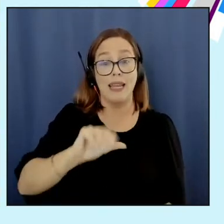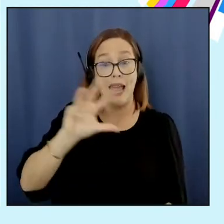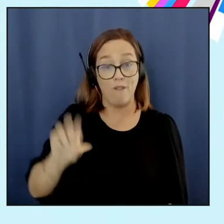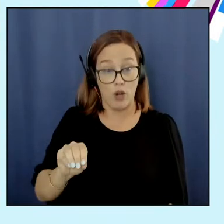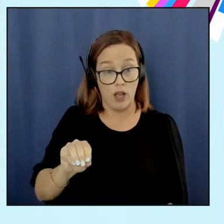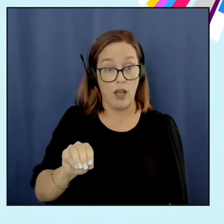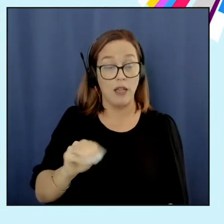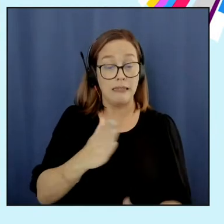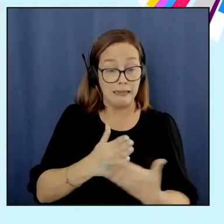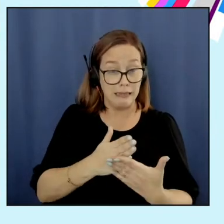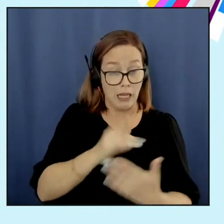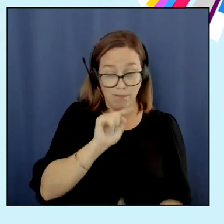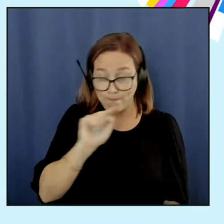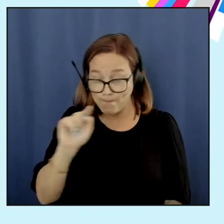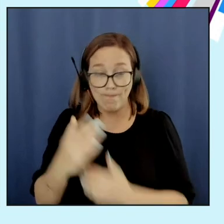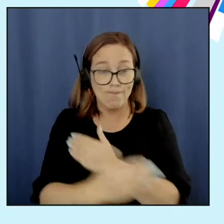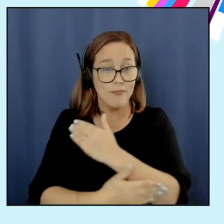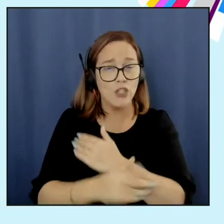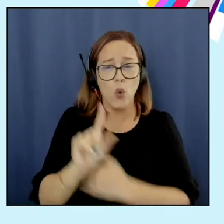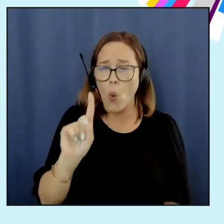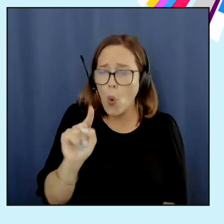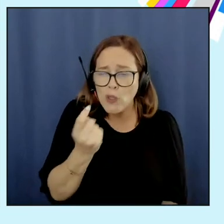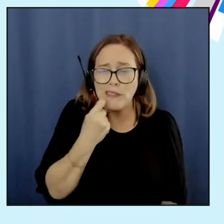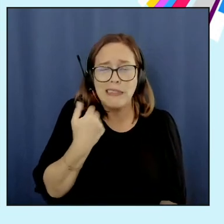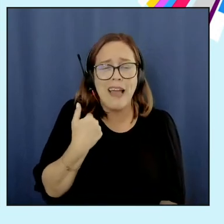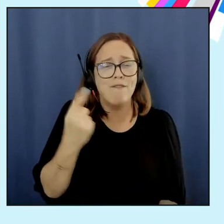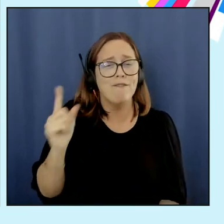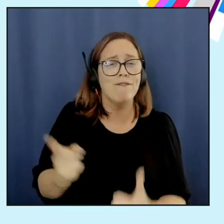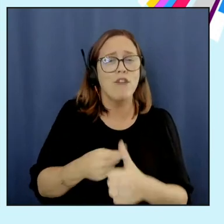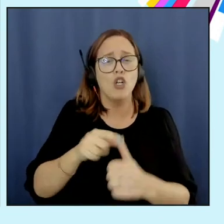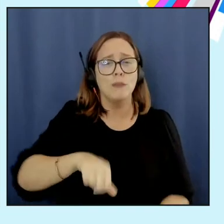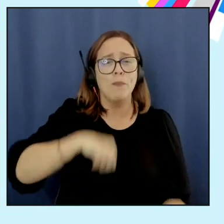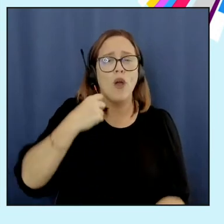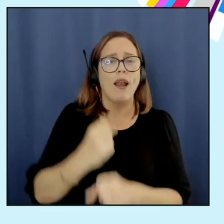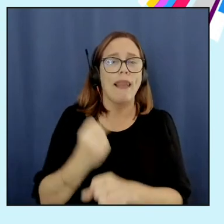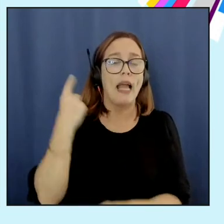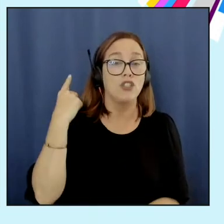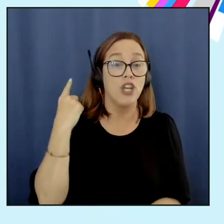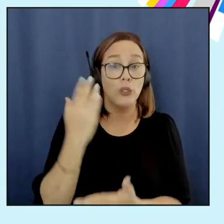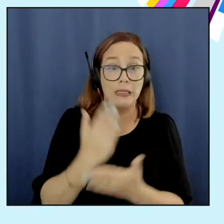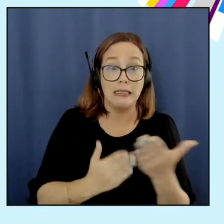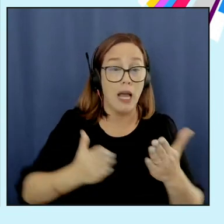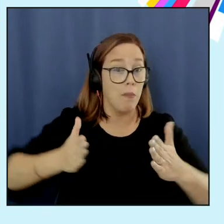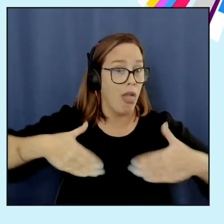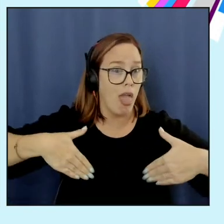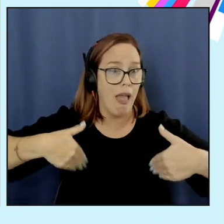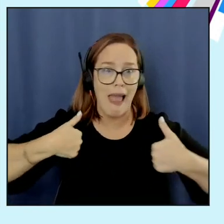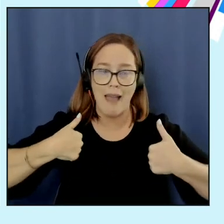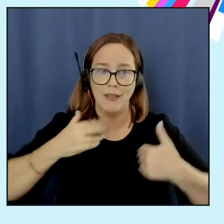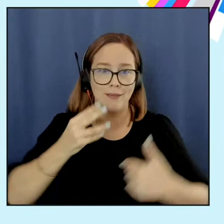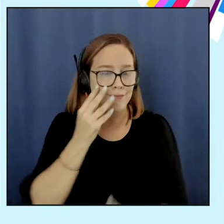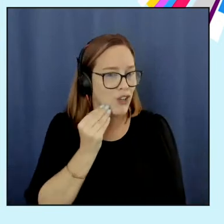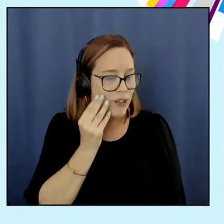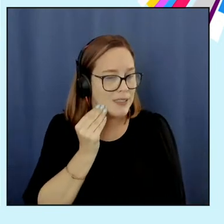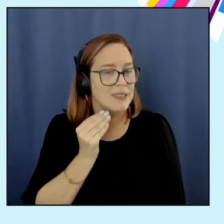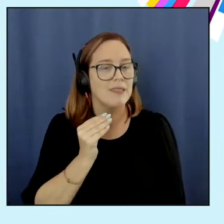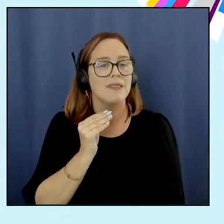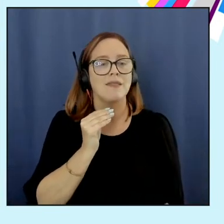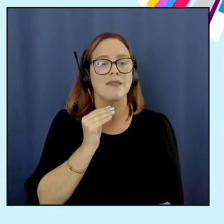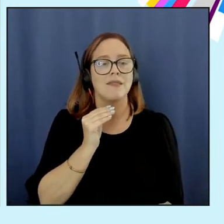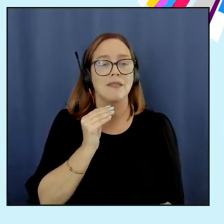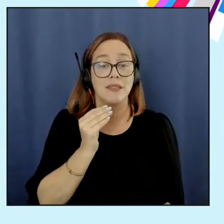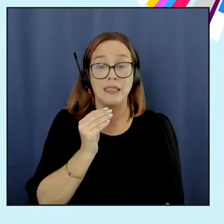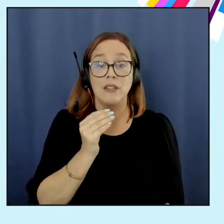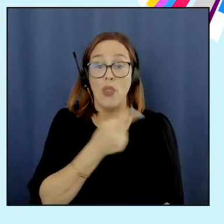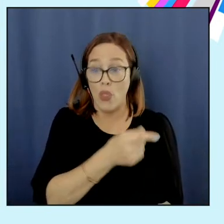countries have only had their first Pride from last year only, and some will yet to have it. Those who are able to celebrate everywhere